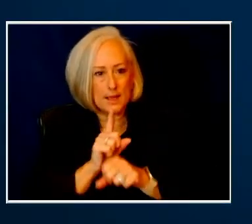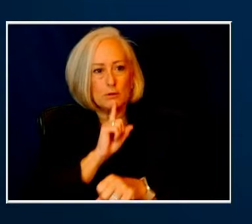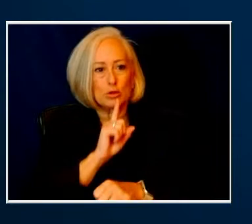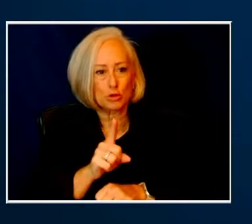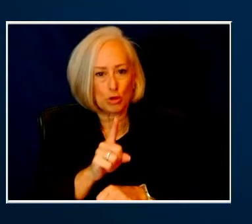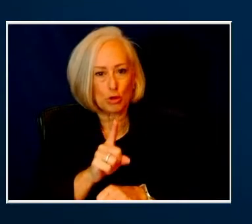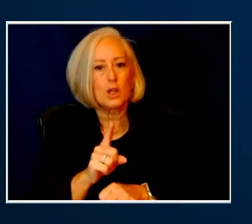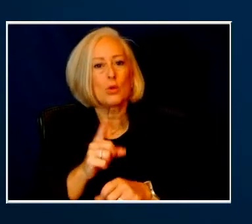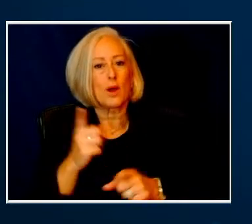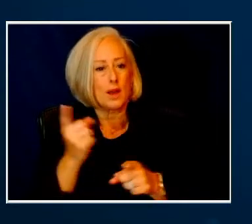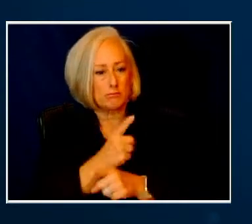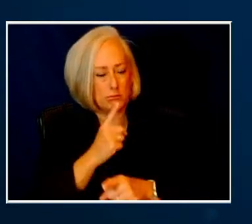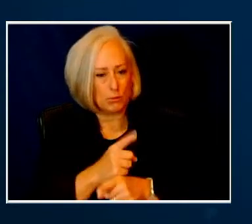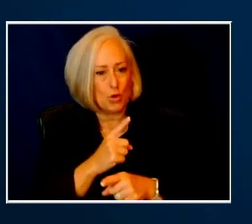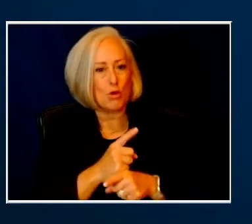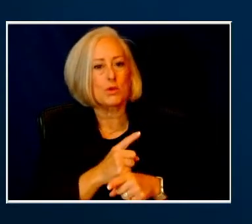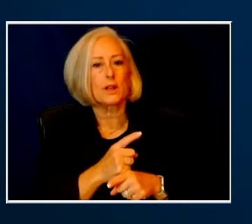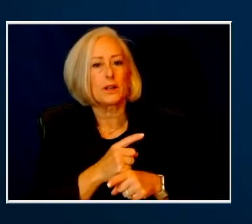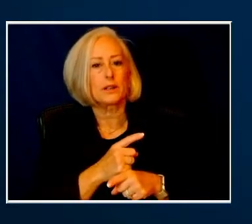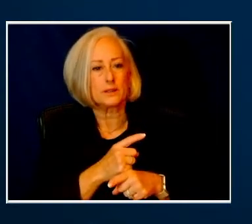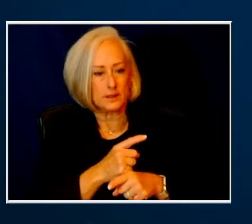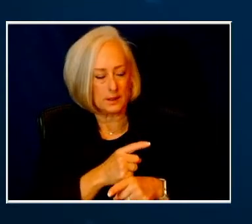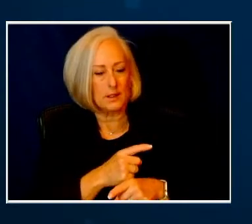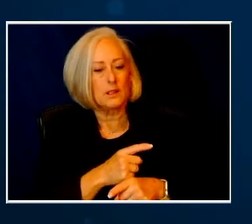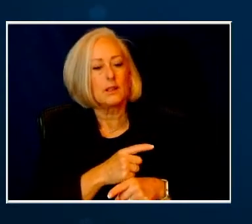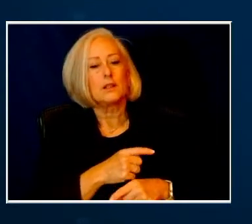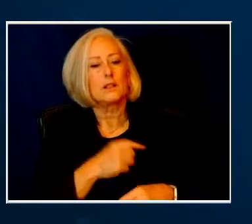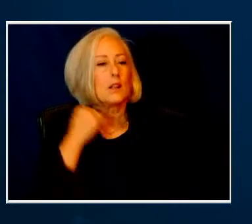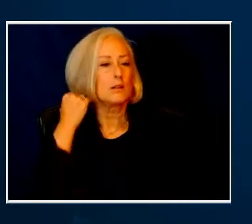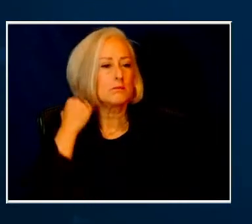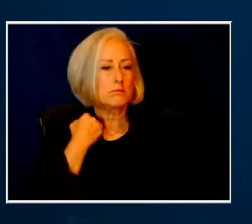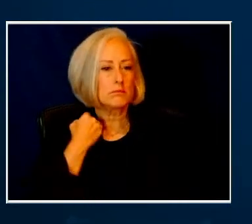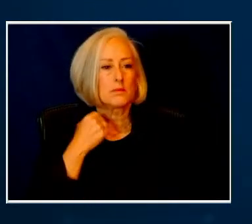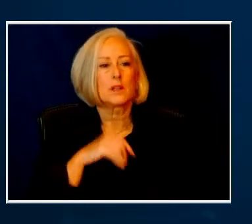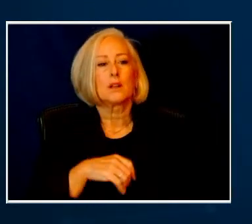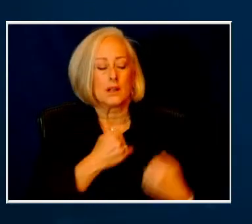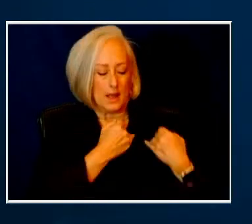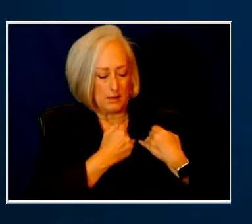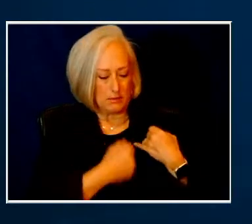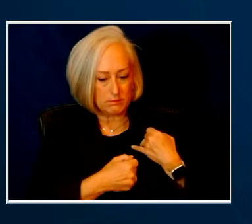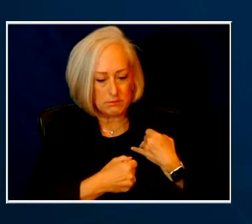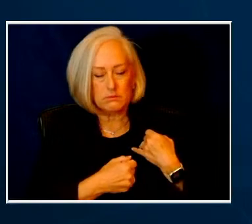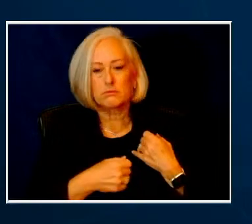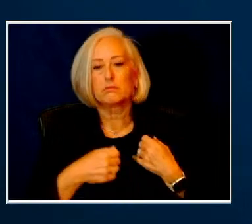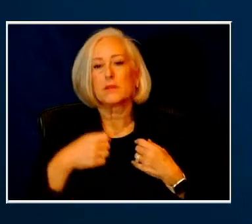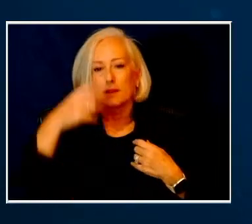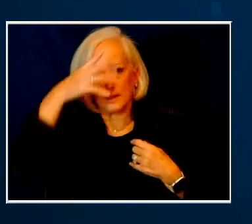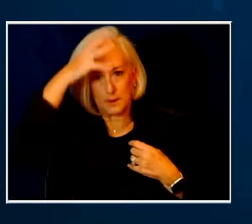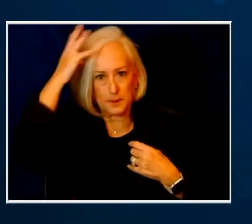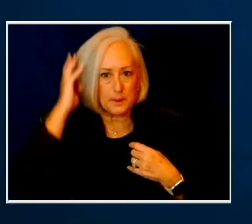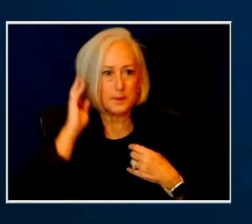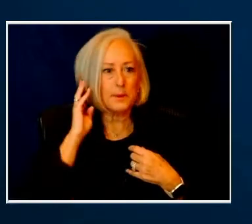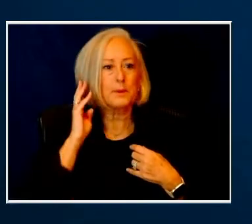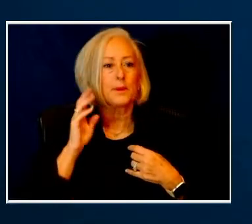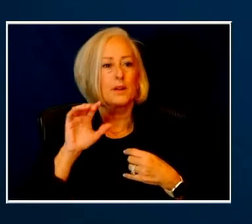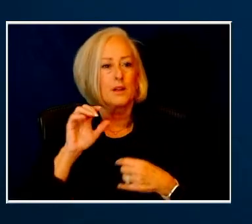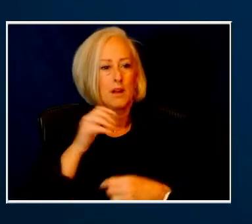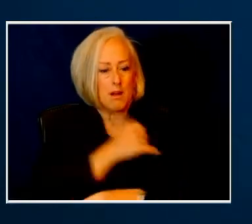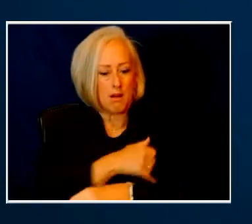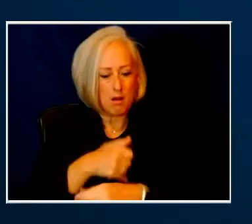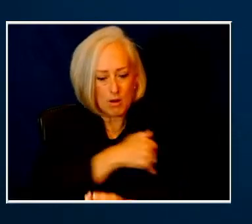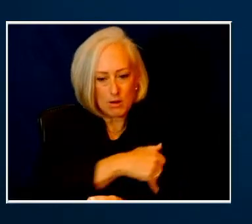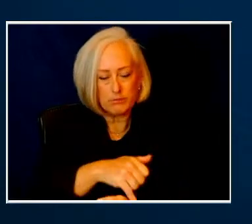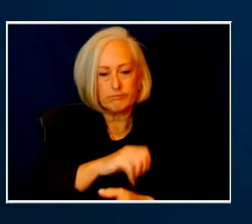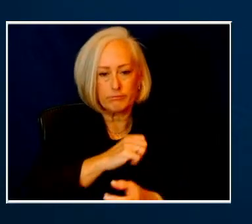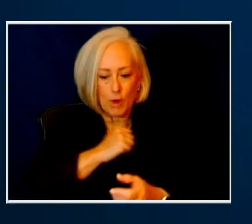and so if you get into just even a little bit of bleeding, that can be quite serious in someone that has such a small overall